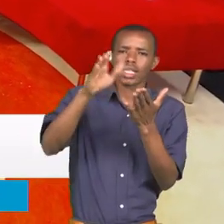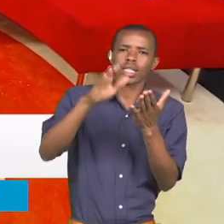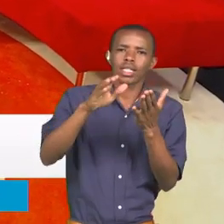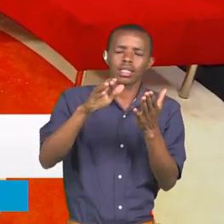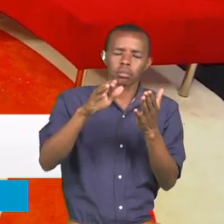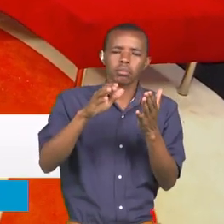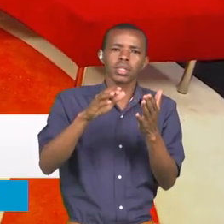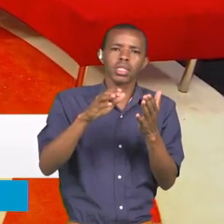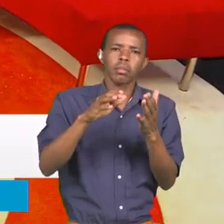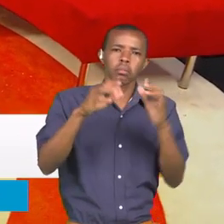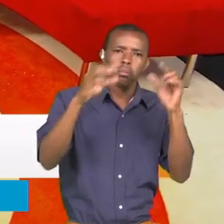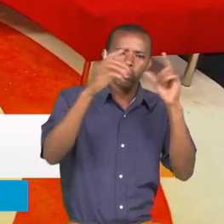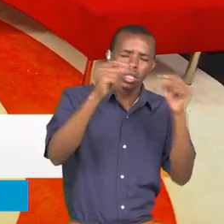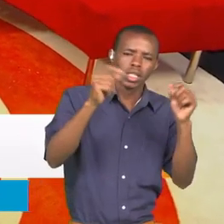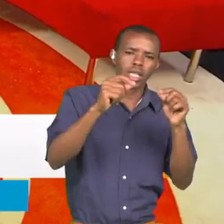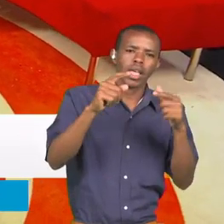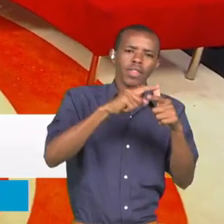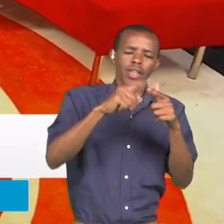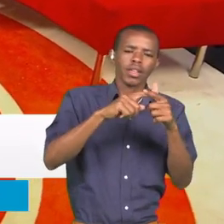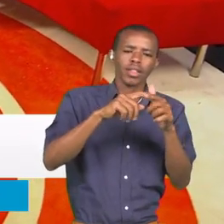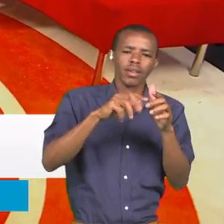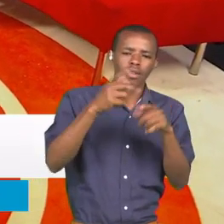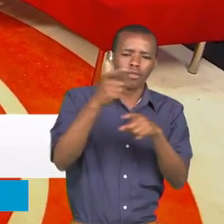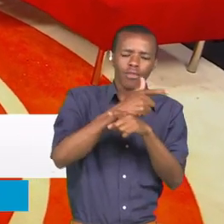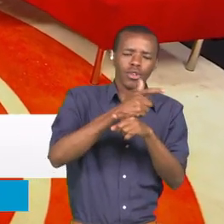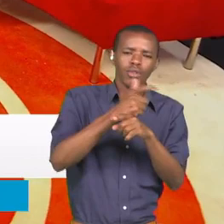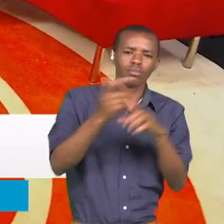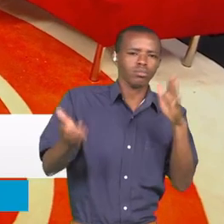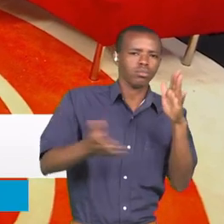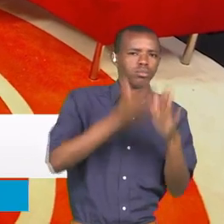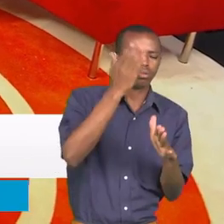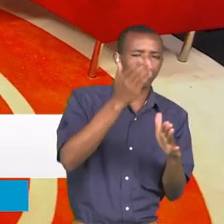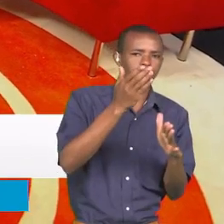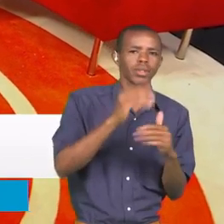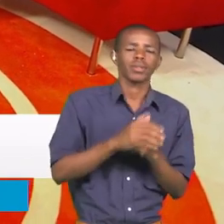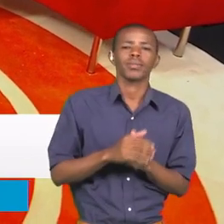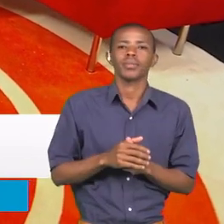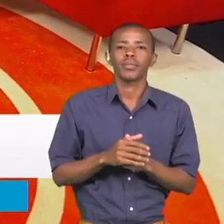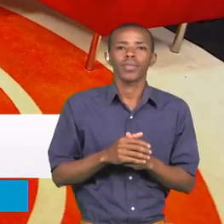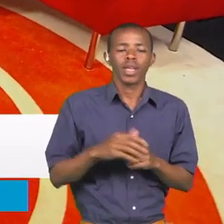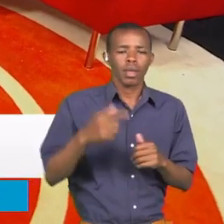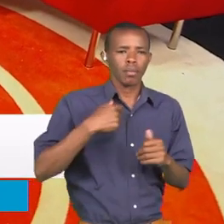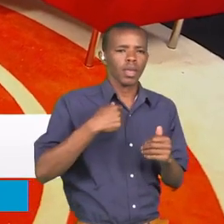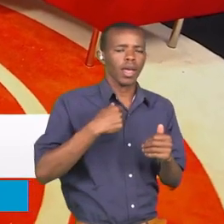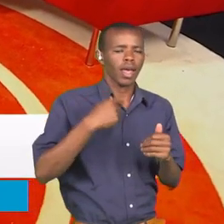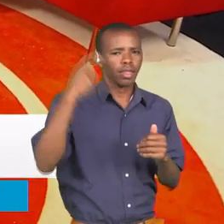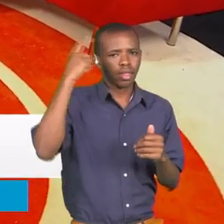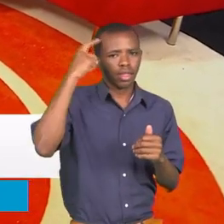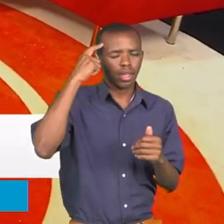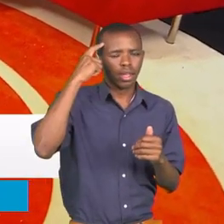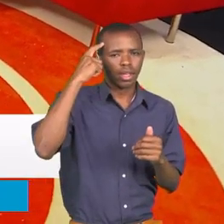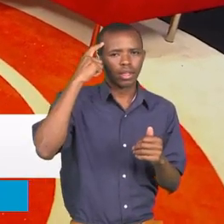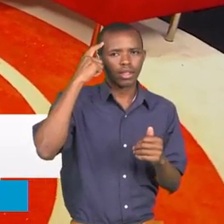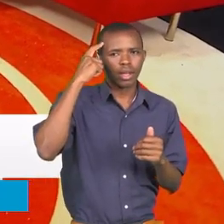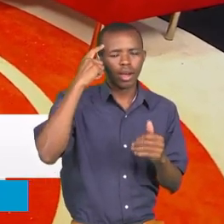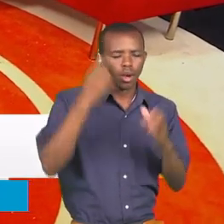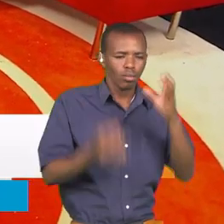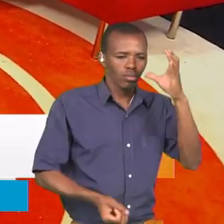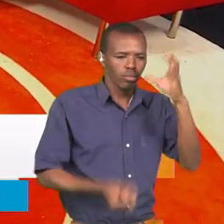three notices, then it removes the video. Okay. Now, I suppose that the reason YouTube introduced this